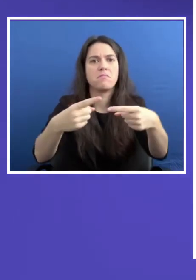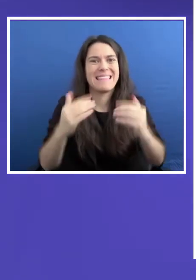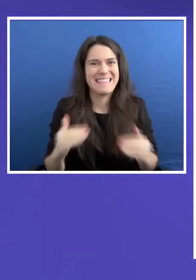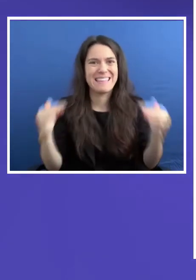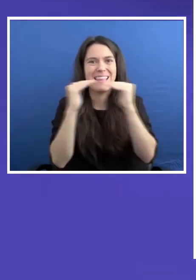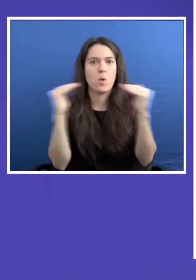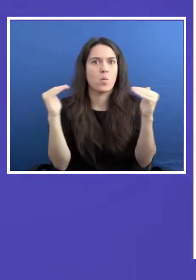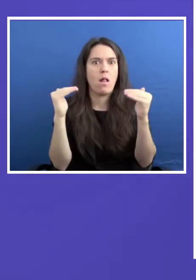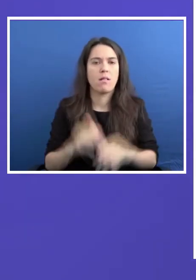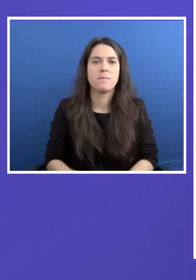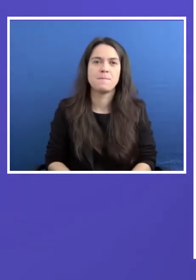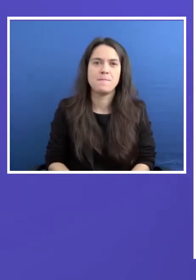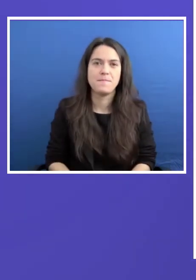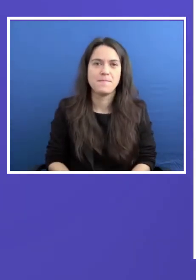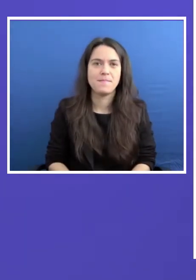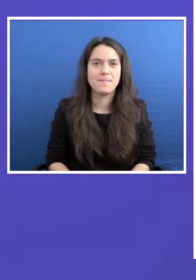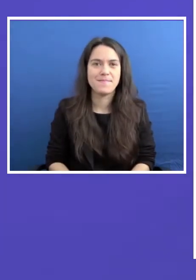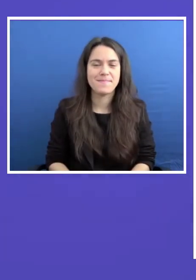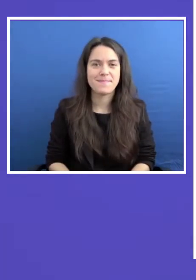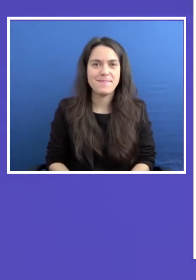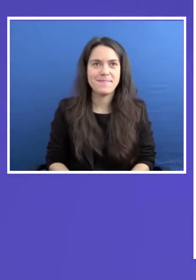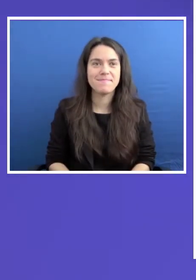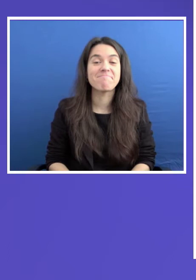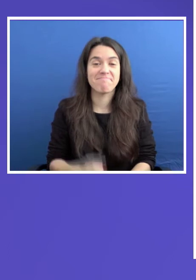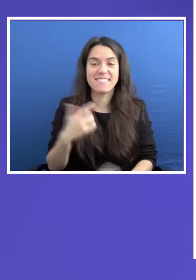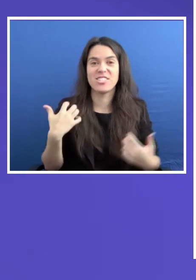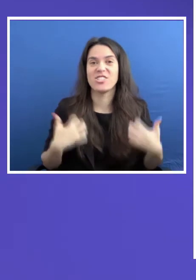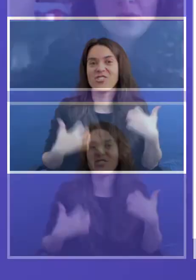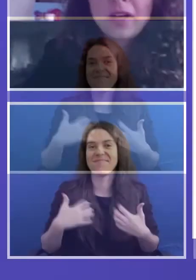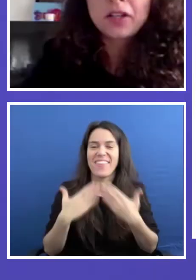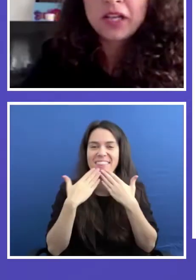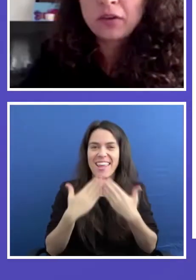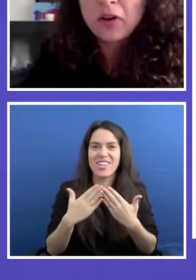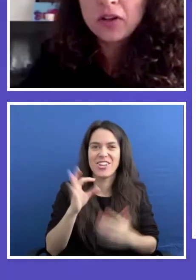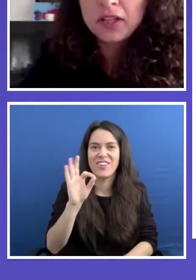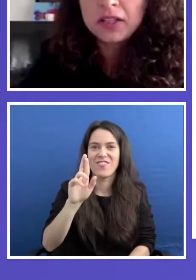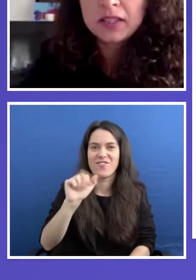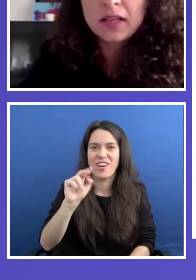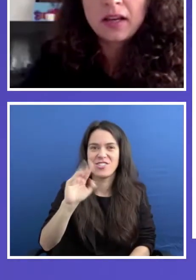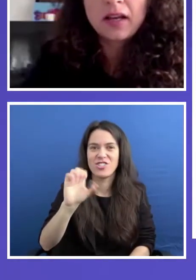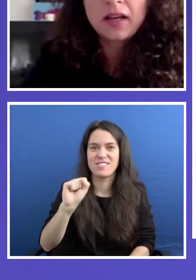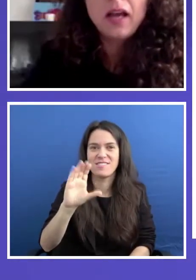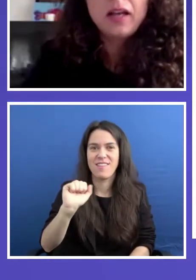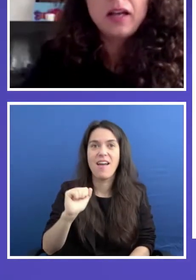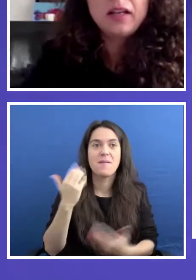form. Interesting. Thank you, Francesca. Question to you, Shahad, from the audience.